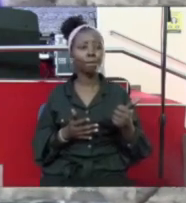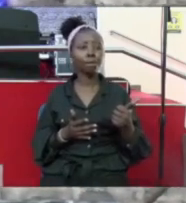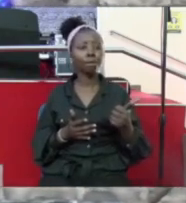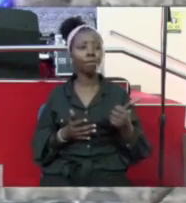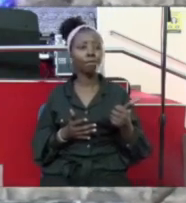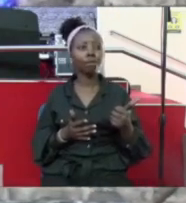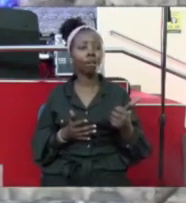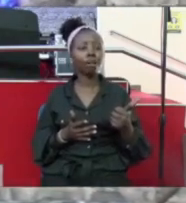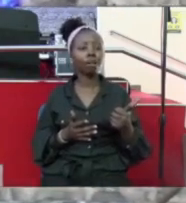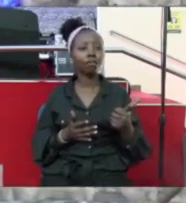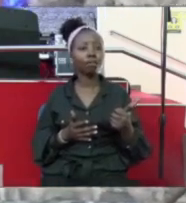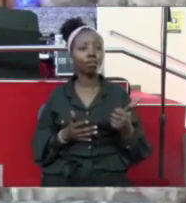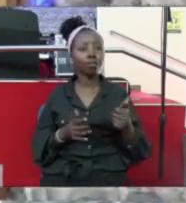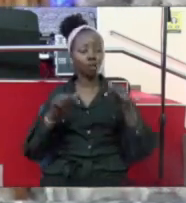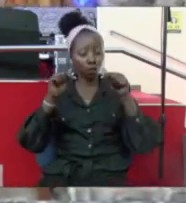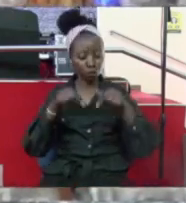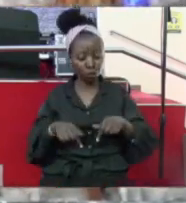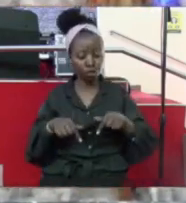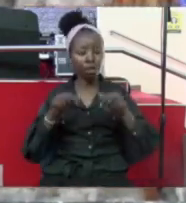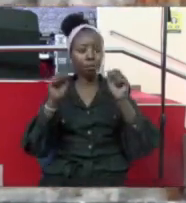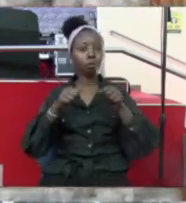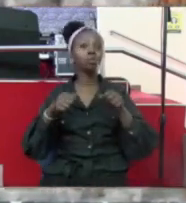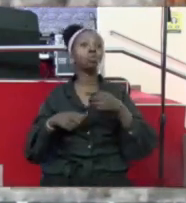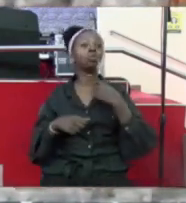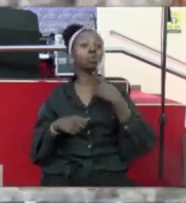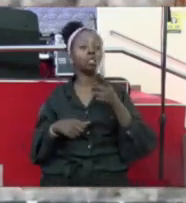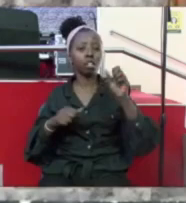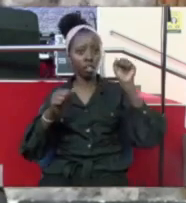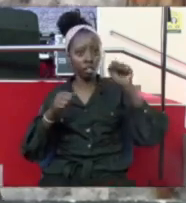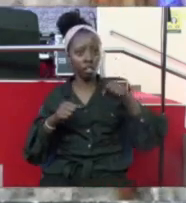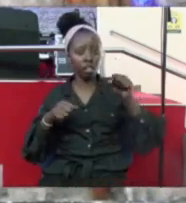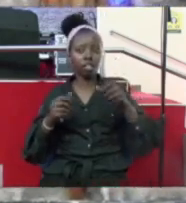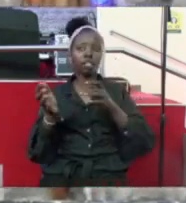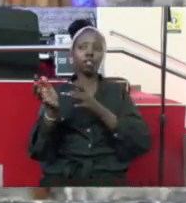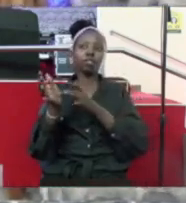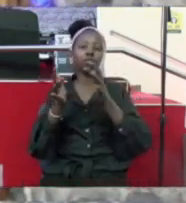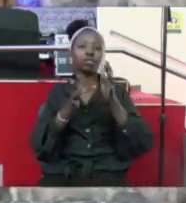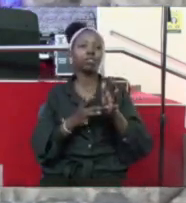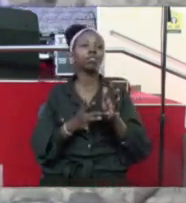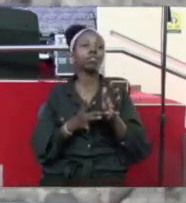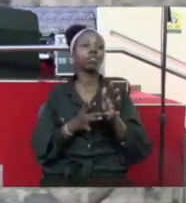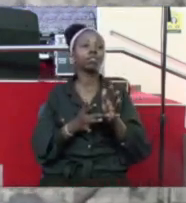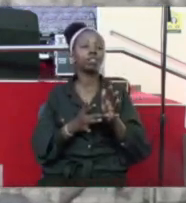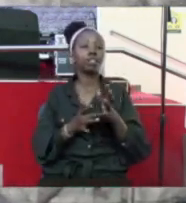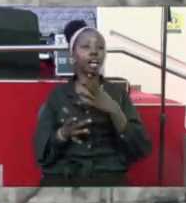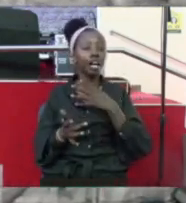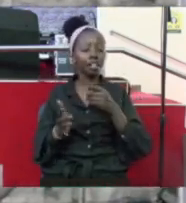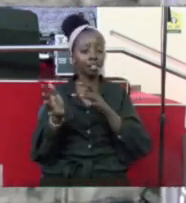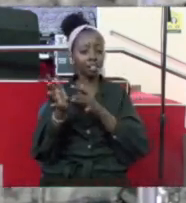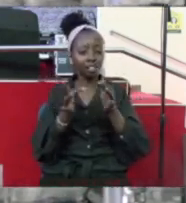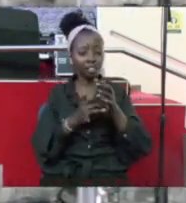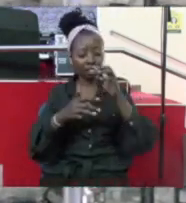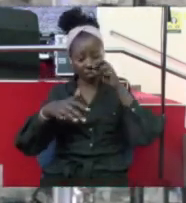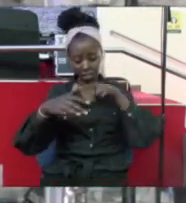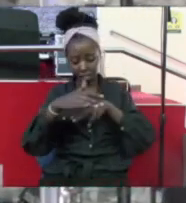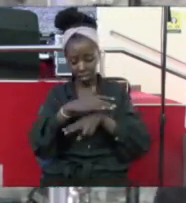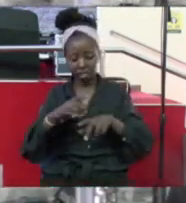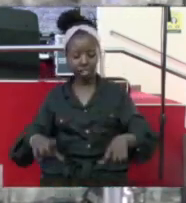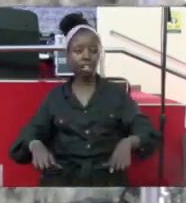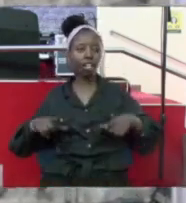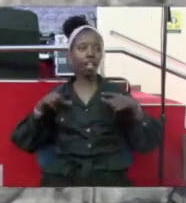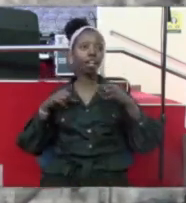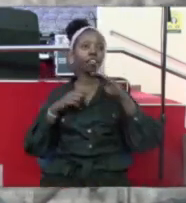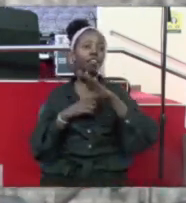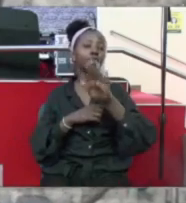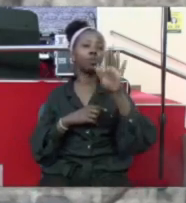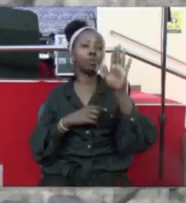yako. This day you can say yes to Jesus. Leo waweza kusema ndio kwa Bwana. And Jesus can come into your life. Na Yesu anaweza kaja kwenye